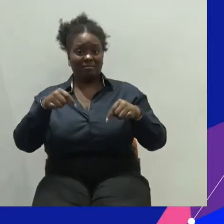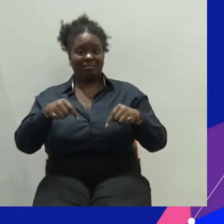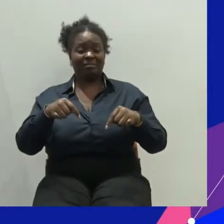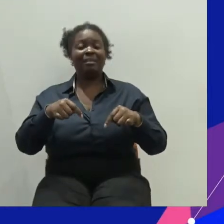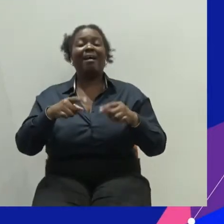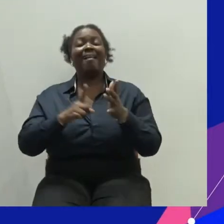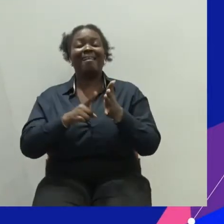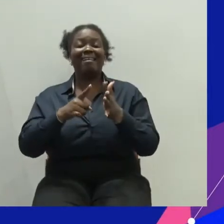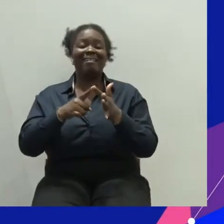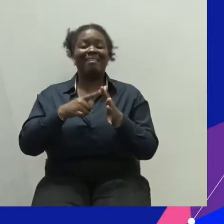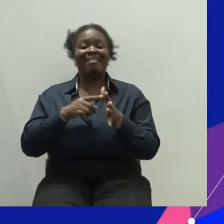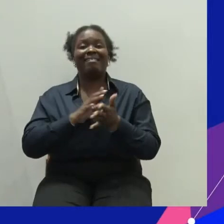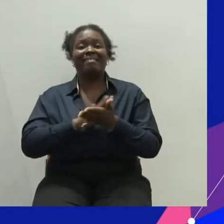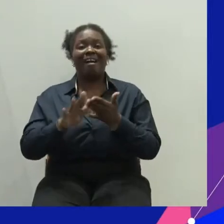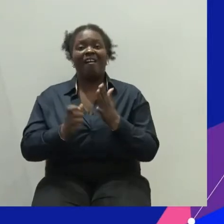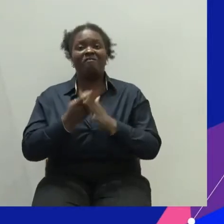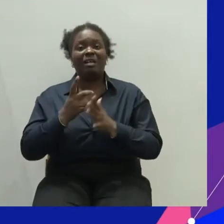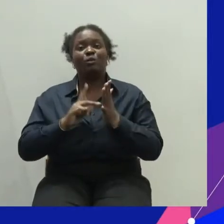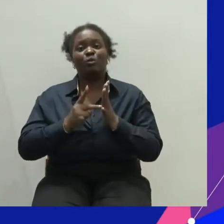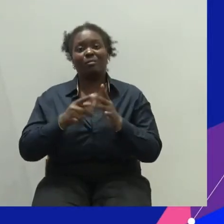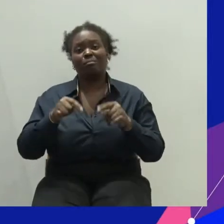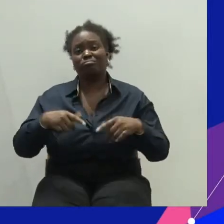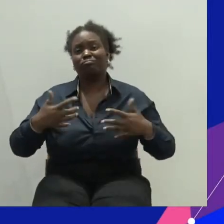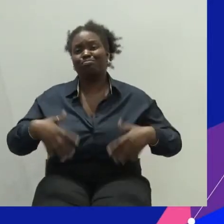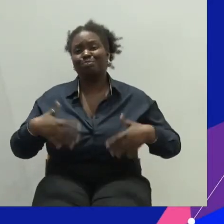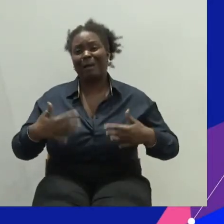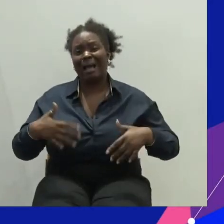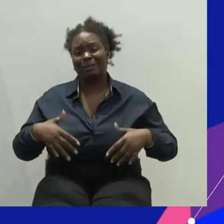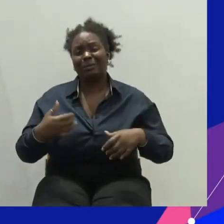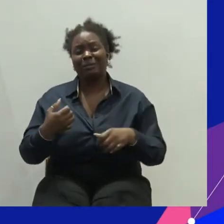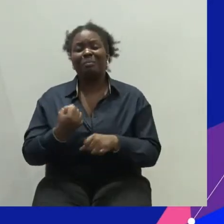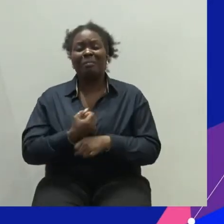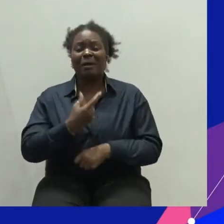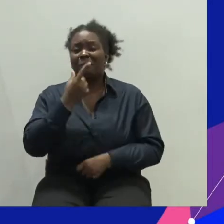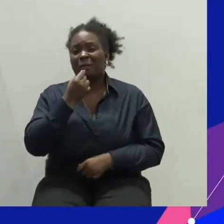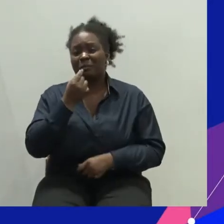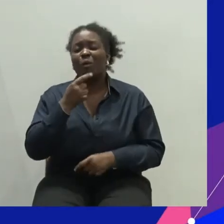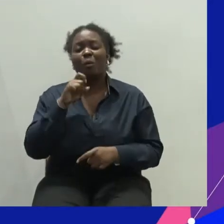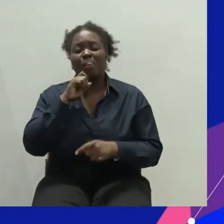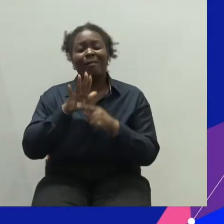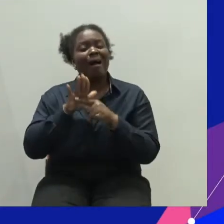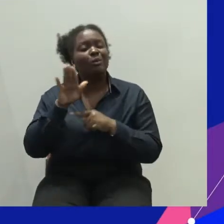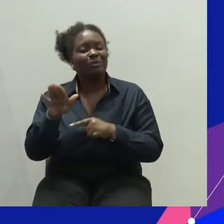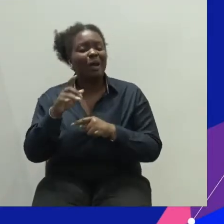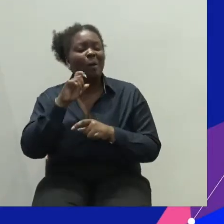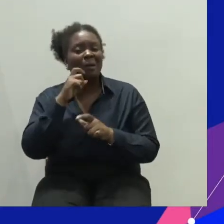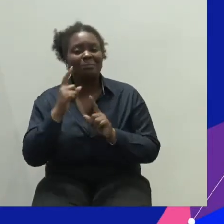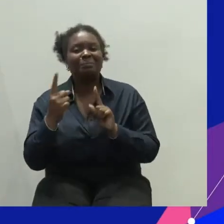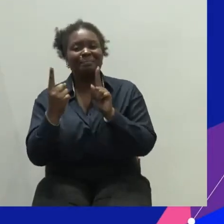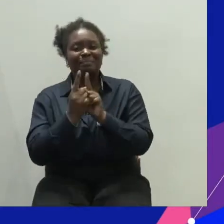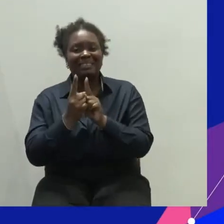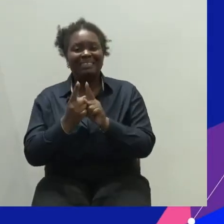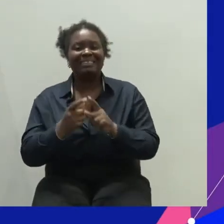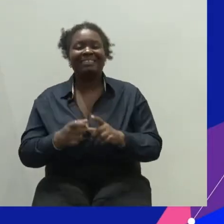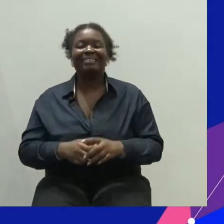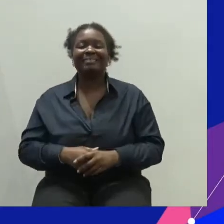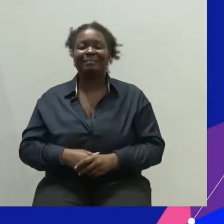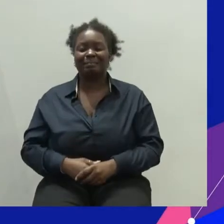events organizer. She's absolutely amazing, and she made this possible. She will be outside, so if you see her in the blue suit, thank her